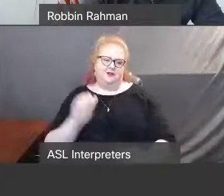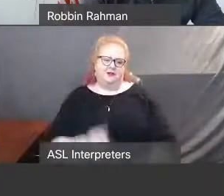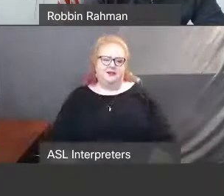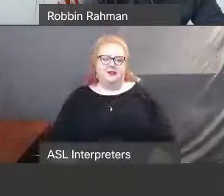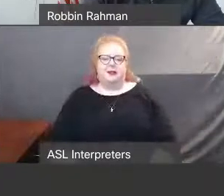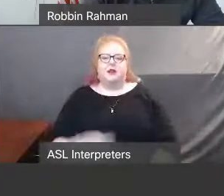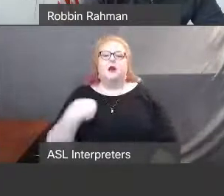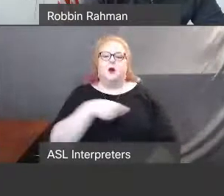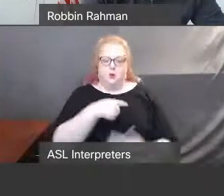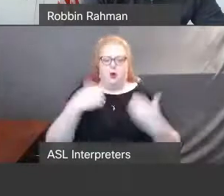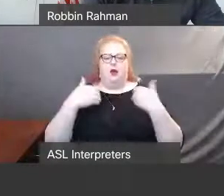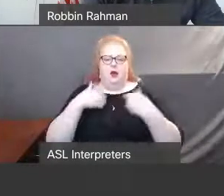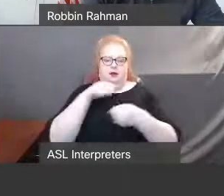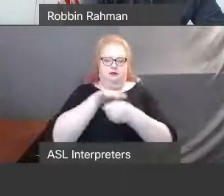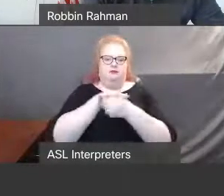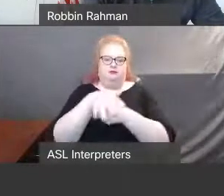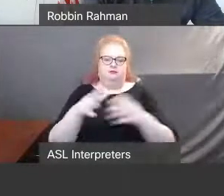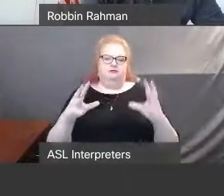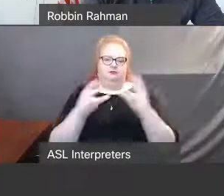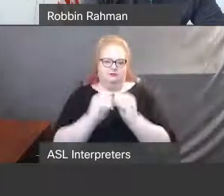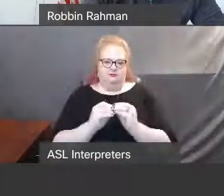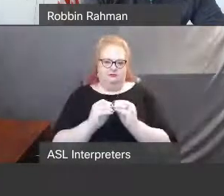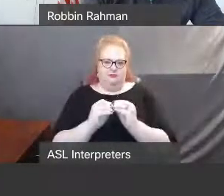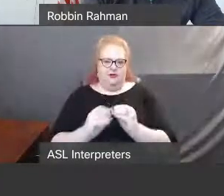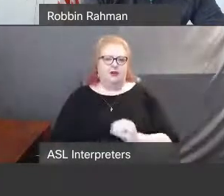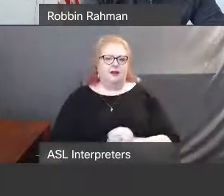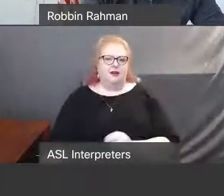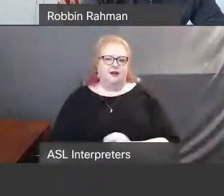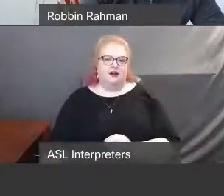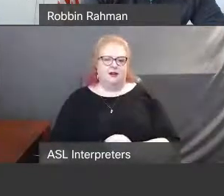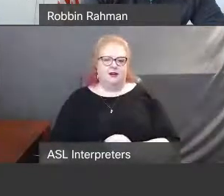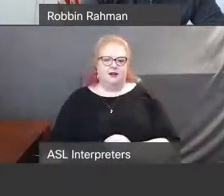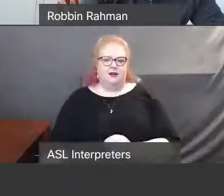we have a quorum. Okay, thank you.